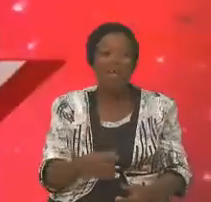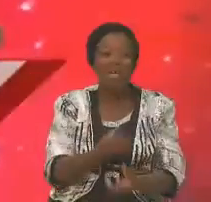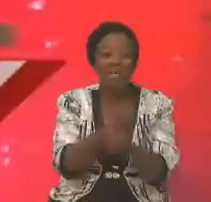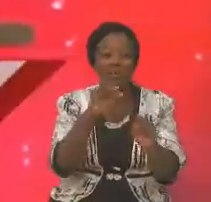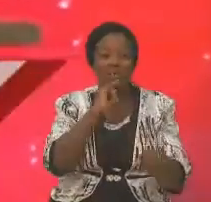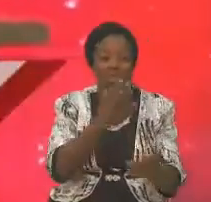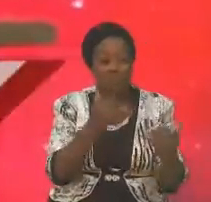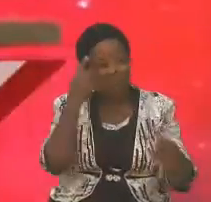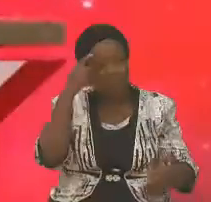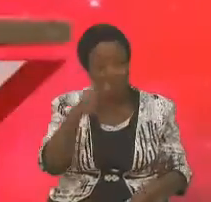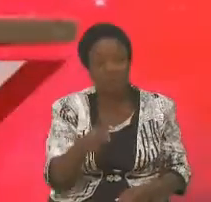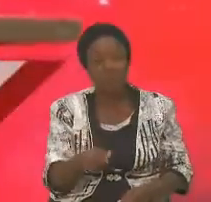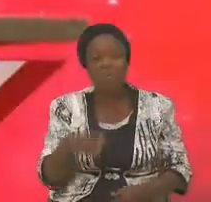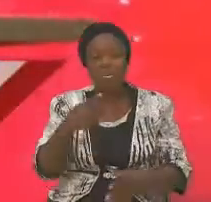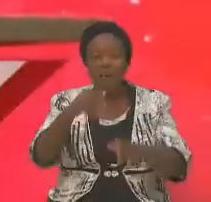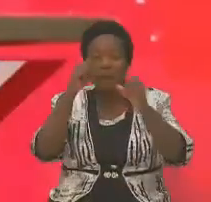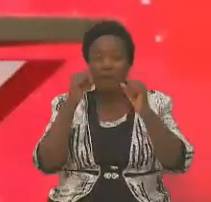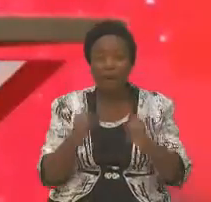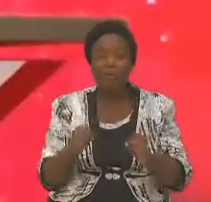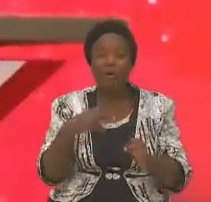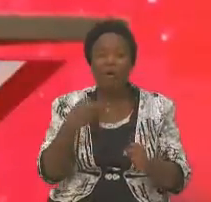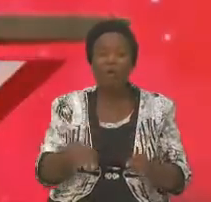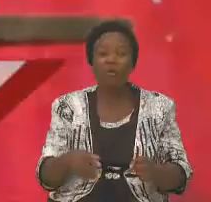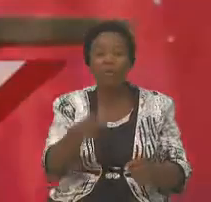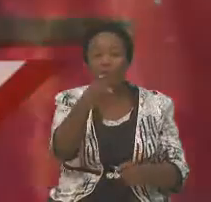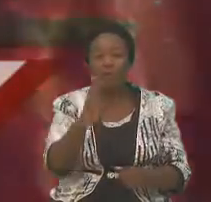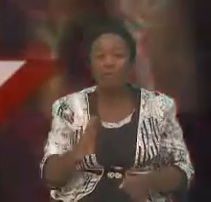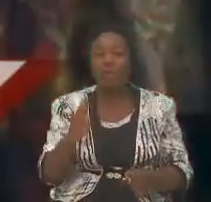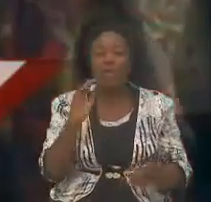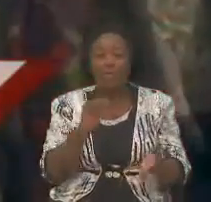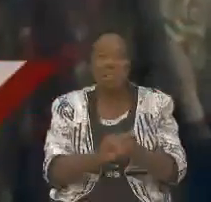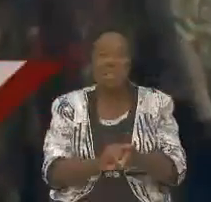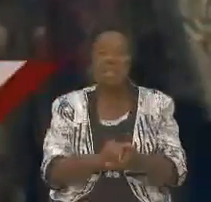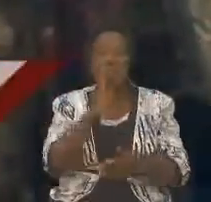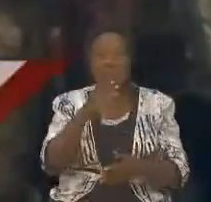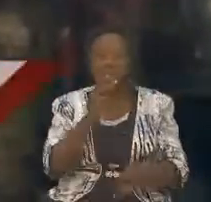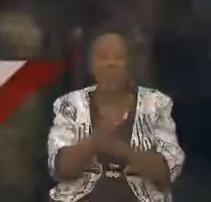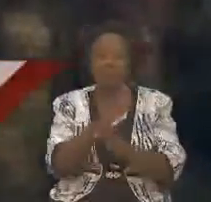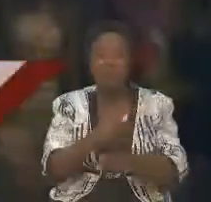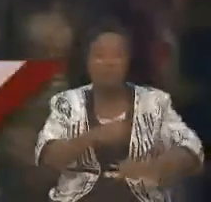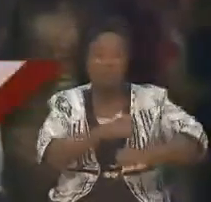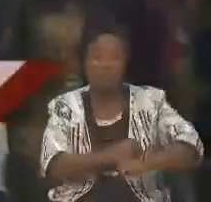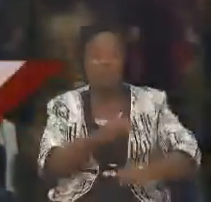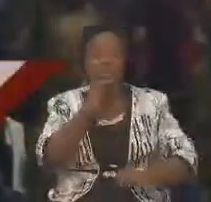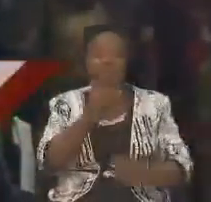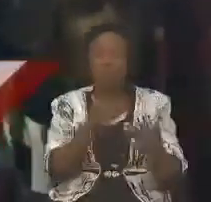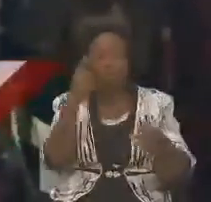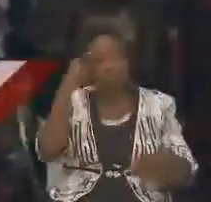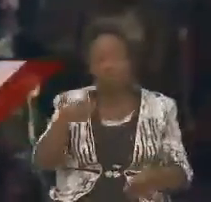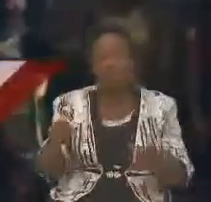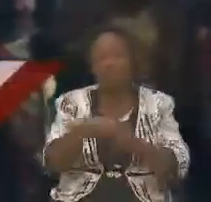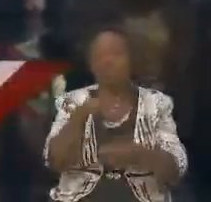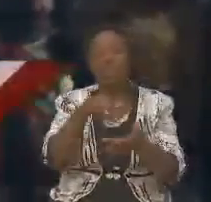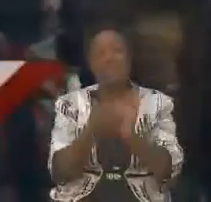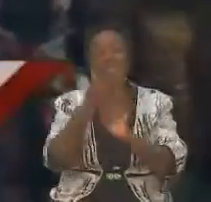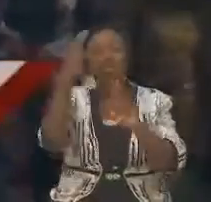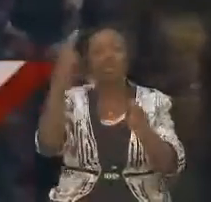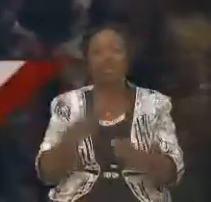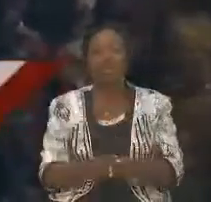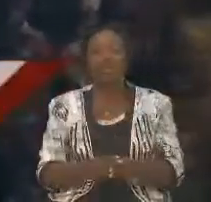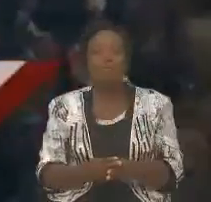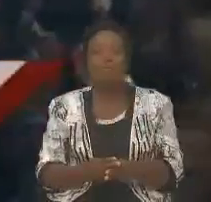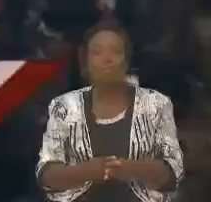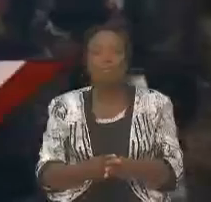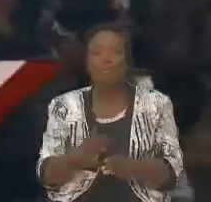for you. I said, redemption waiting for you. The power of God that will keep you secured, waiting for you